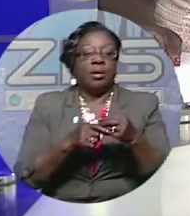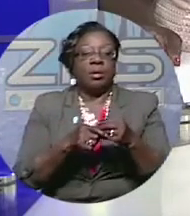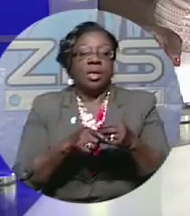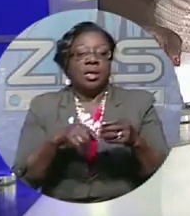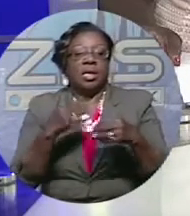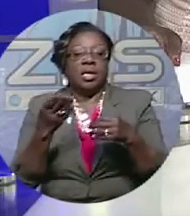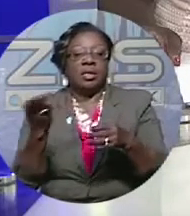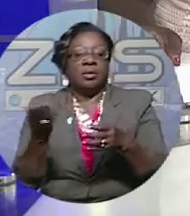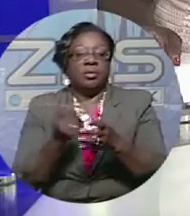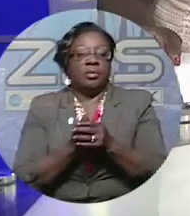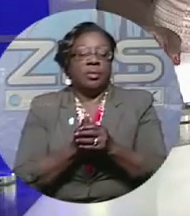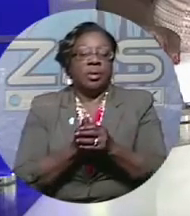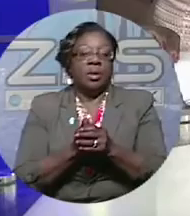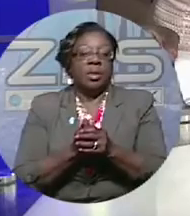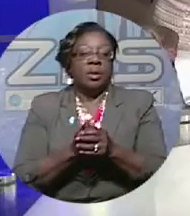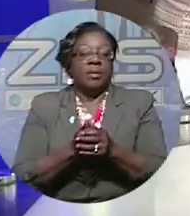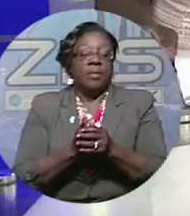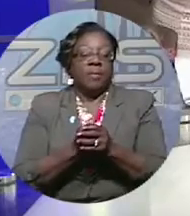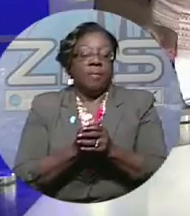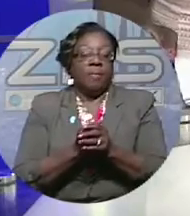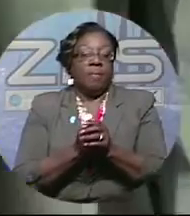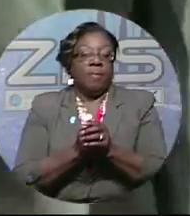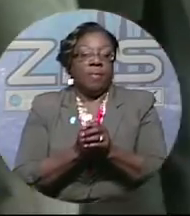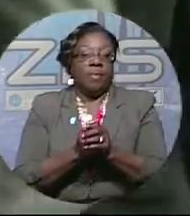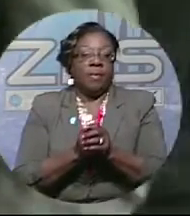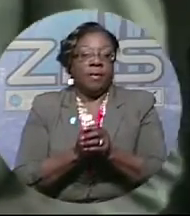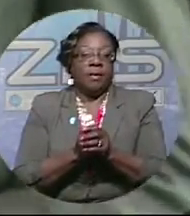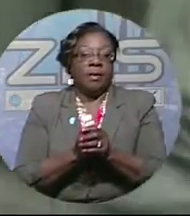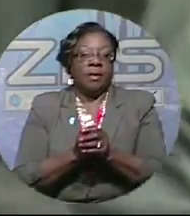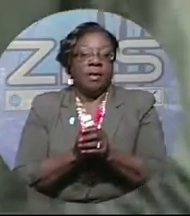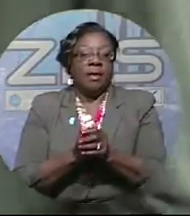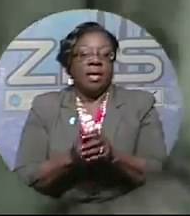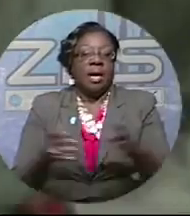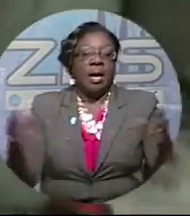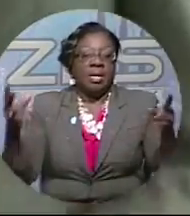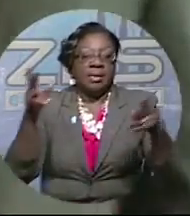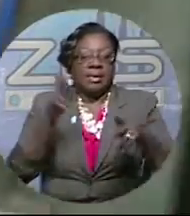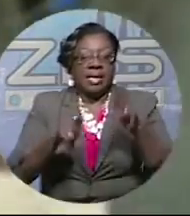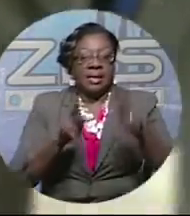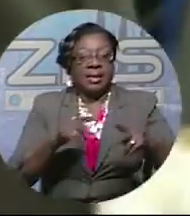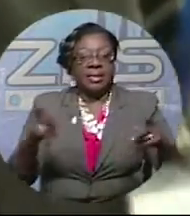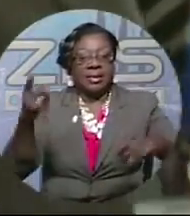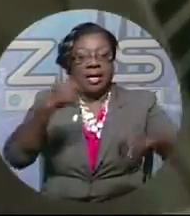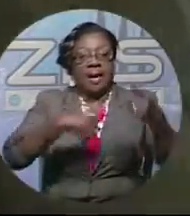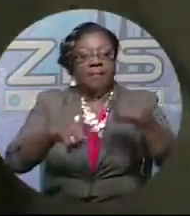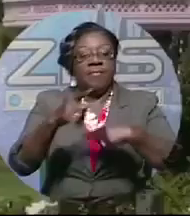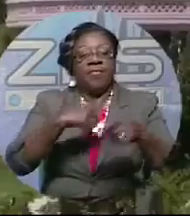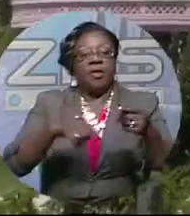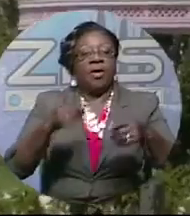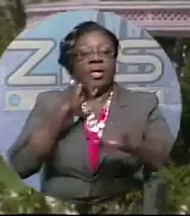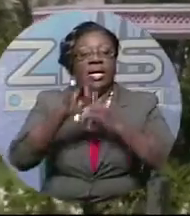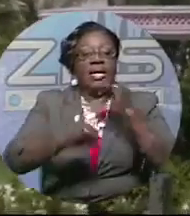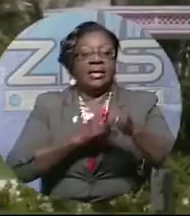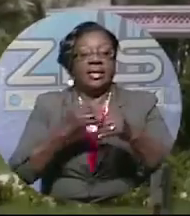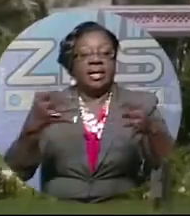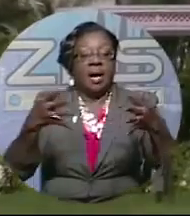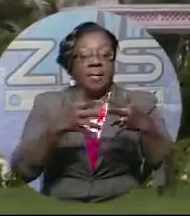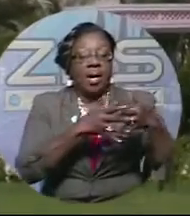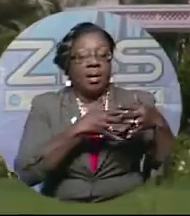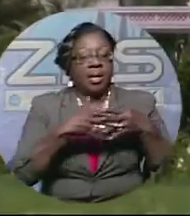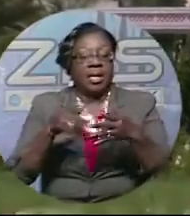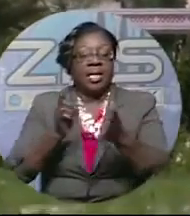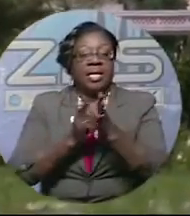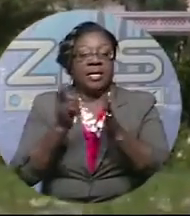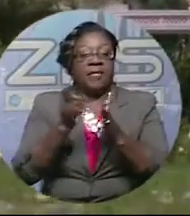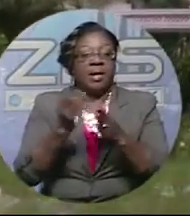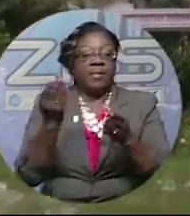could be in the making. Clint Watson reports. As delegates arrive for the global conference put on by the Inter-American Development Bank at the Baha